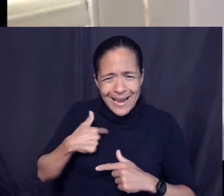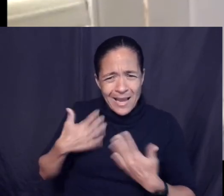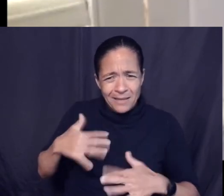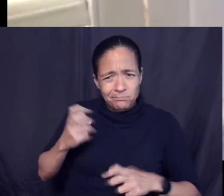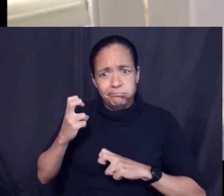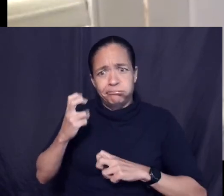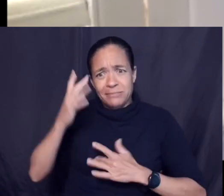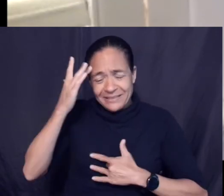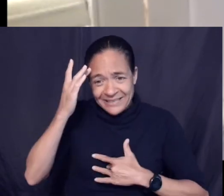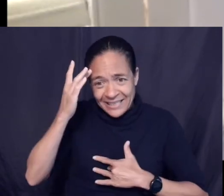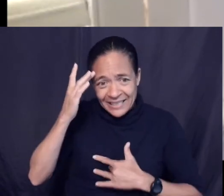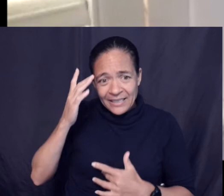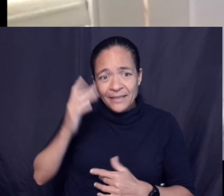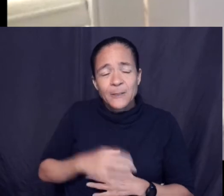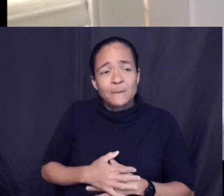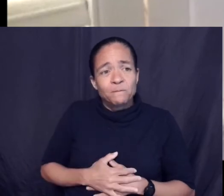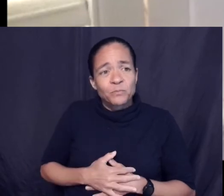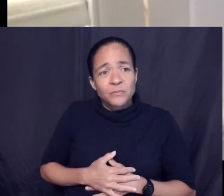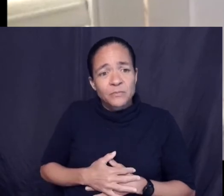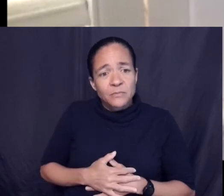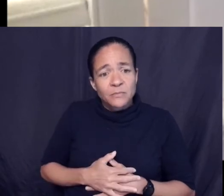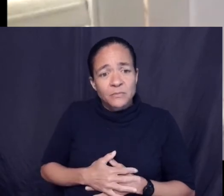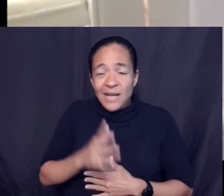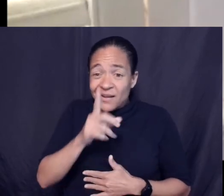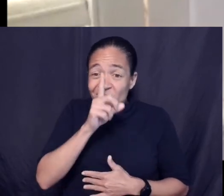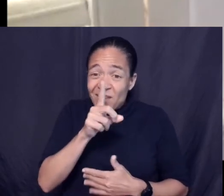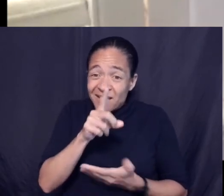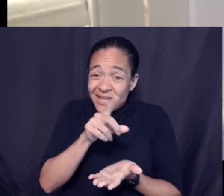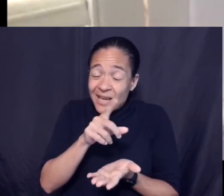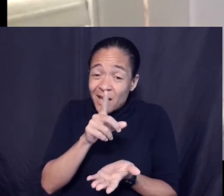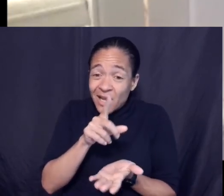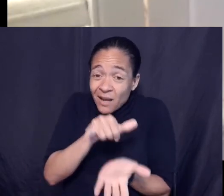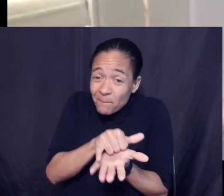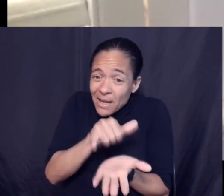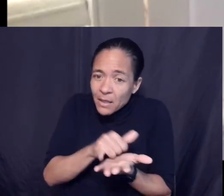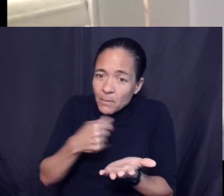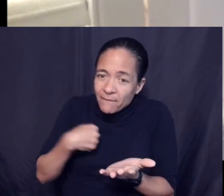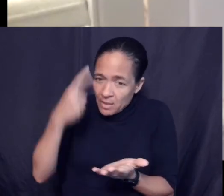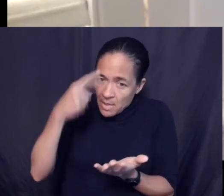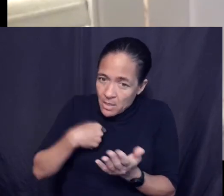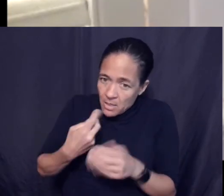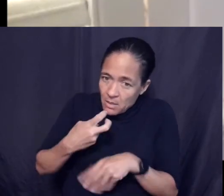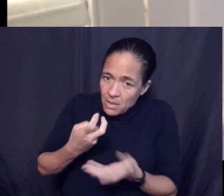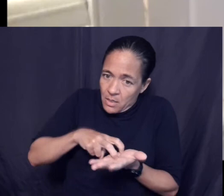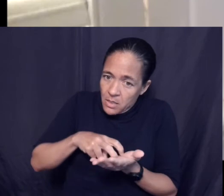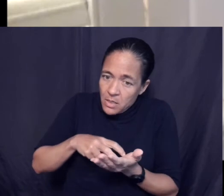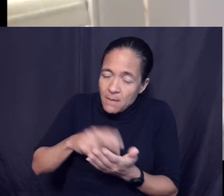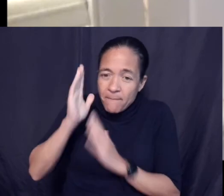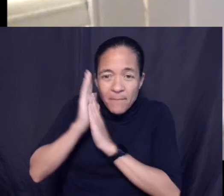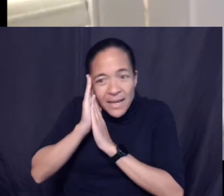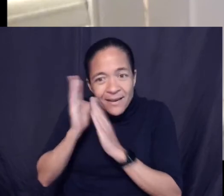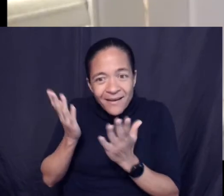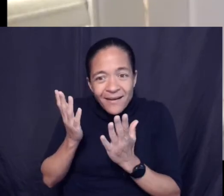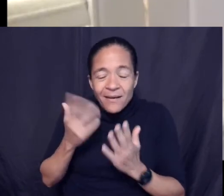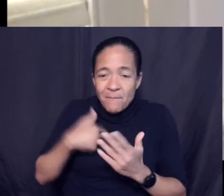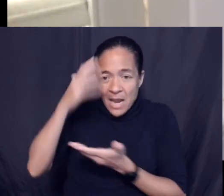mean, it was at certain points just not possible for me to get out of bed. I had my